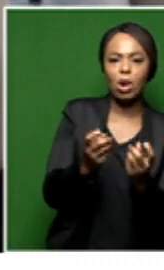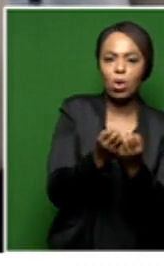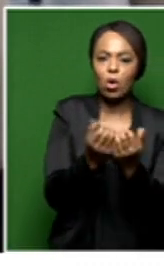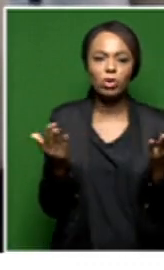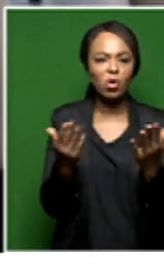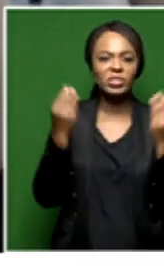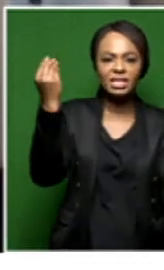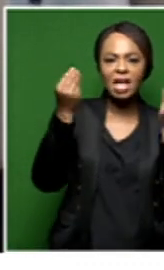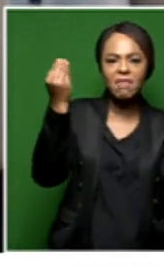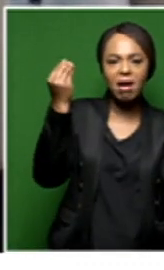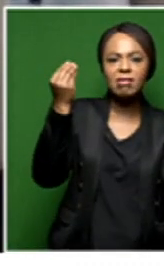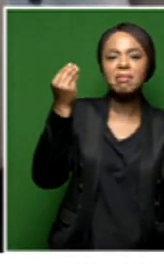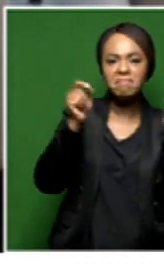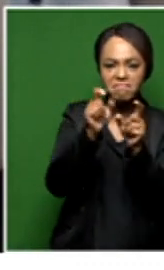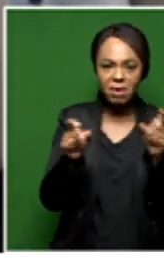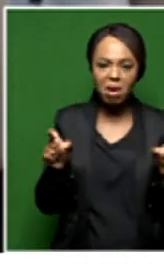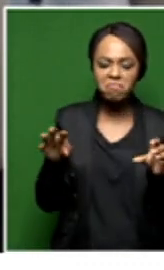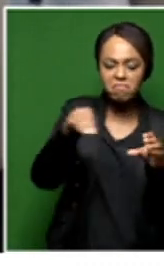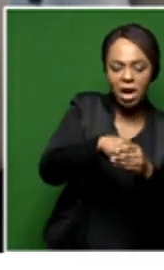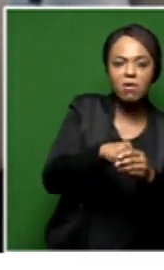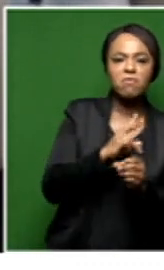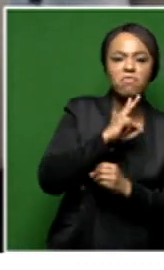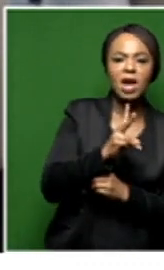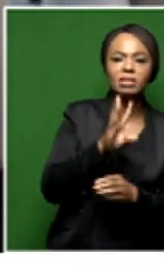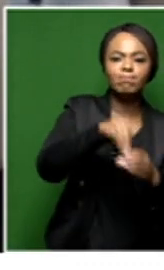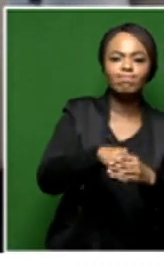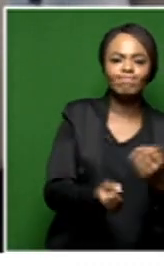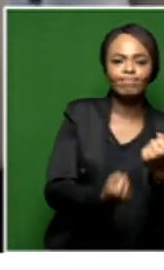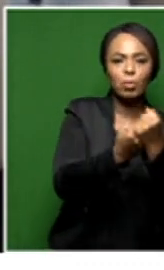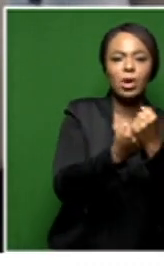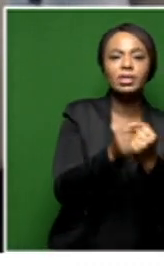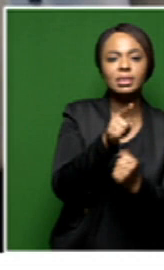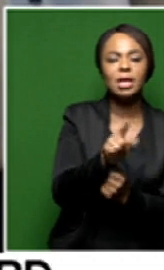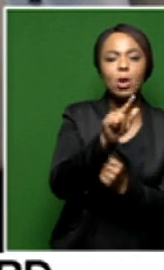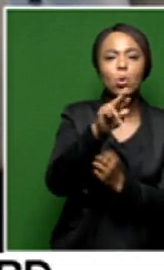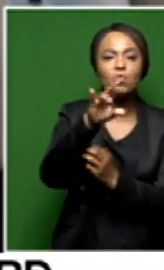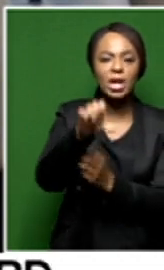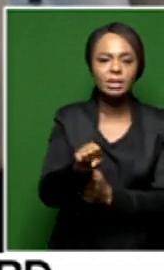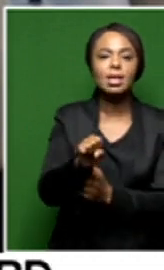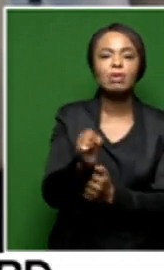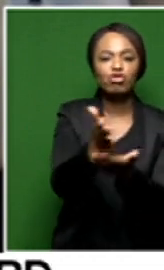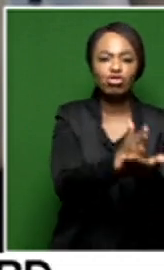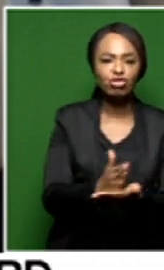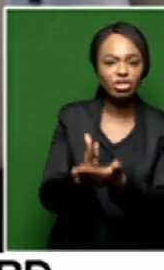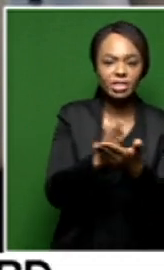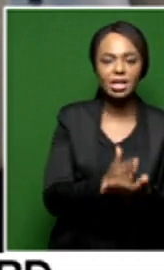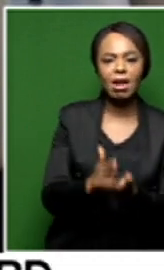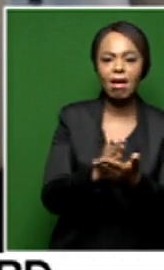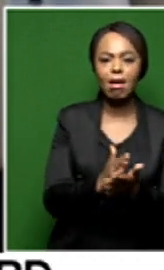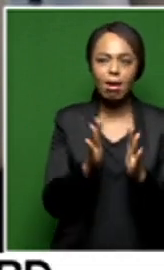different celebrities who lend their voice to different parts of the Loeries to be able to share in a lighthearted